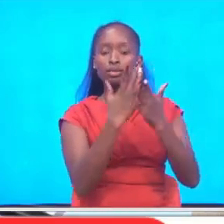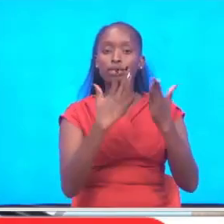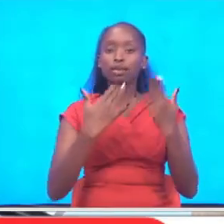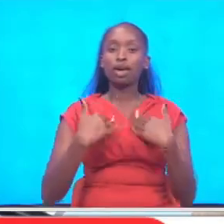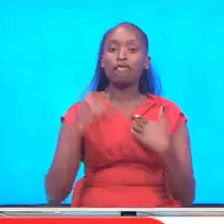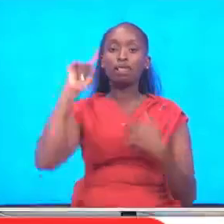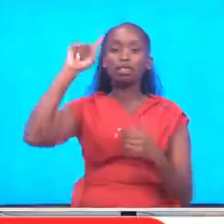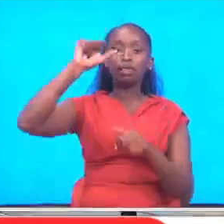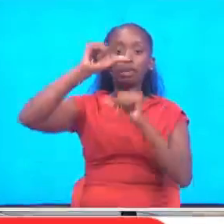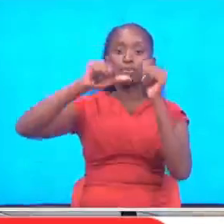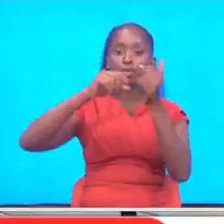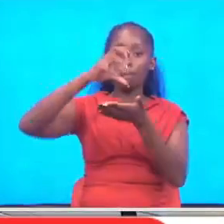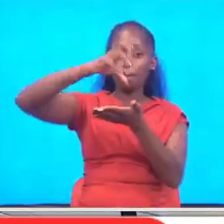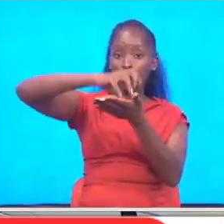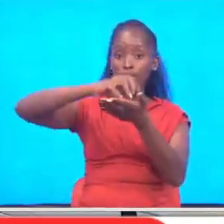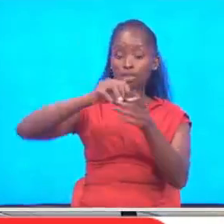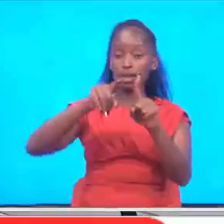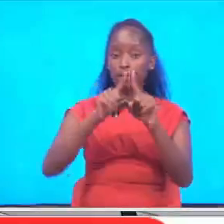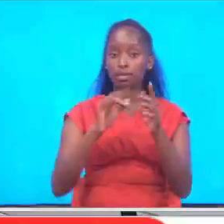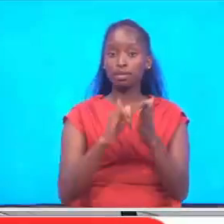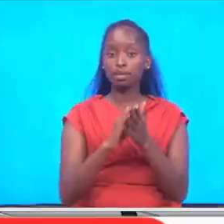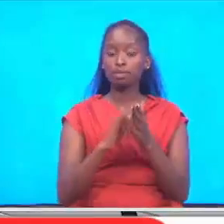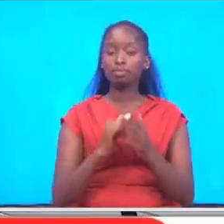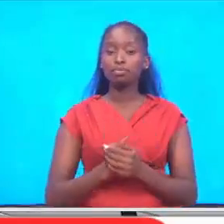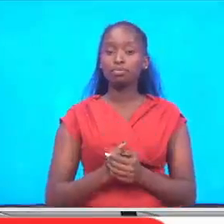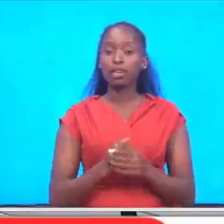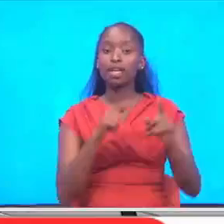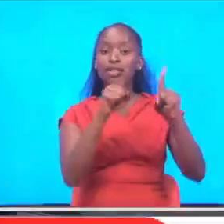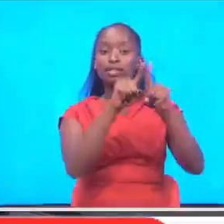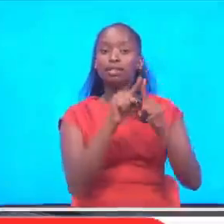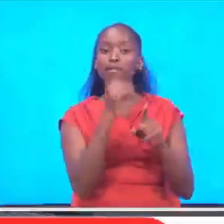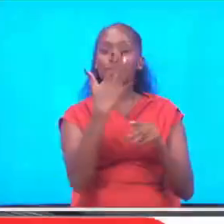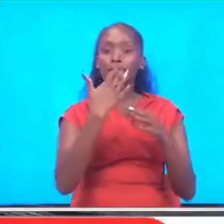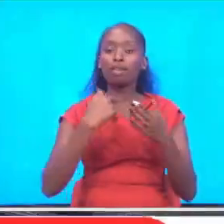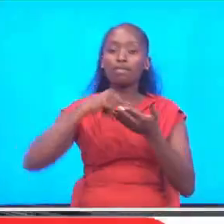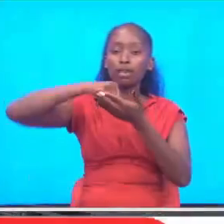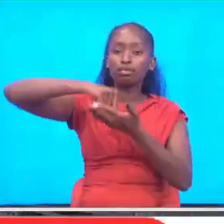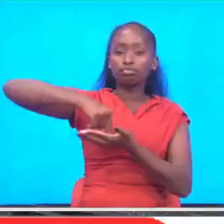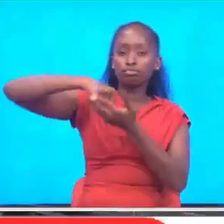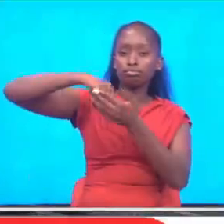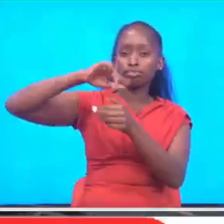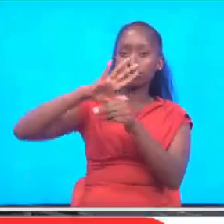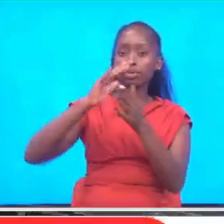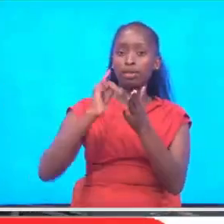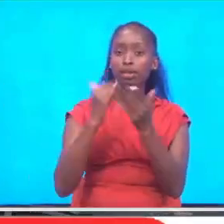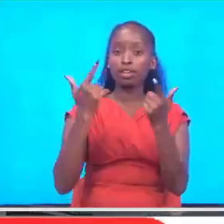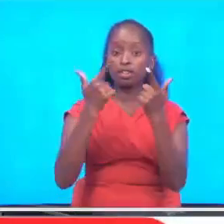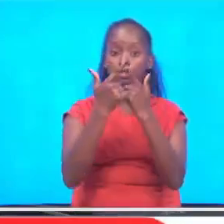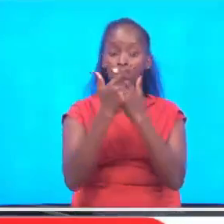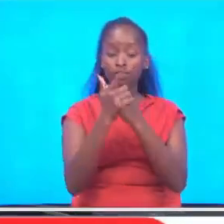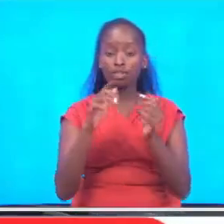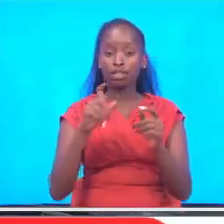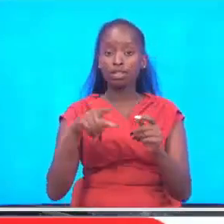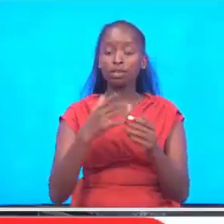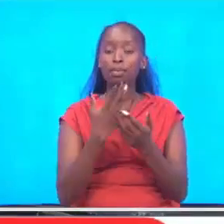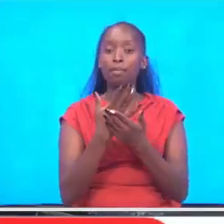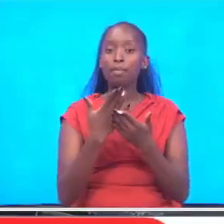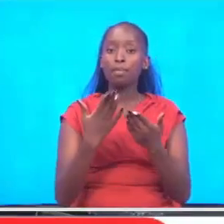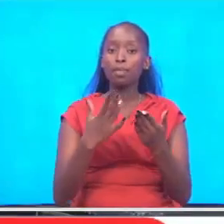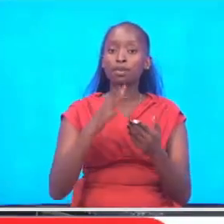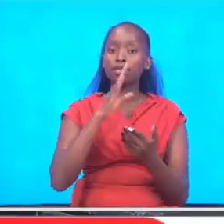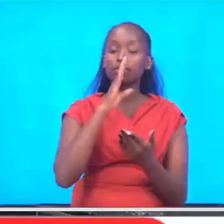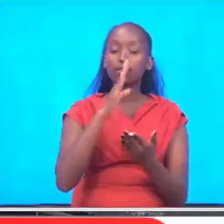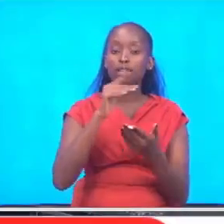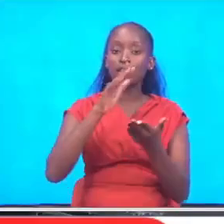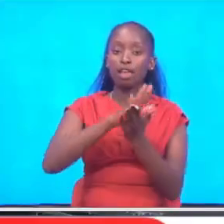matters like those? Tume hii pia imesisitiza kuwa mikakati maalum inapaswa kuwekwa kuhakikisha mipangilio sawa